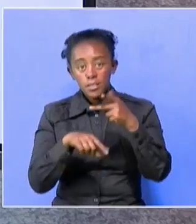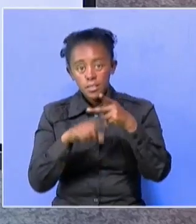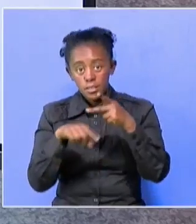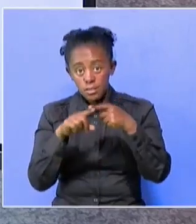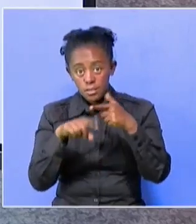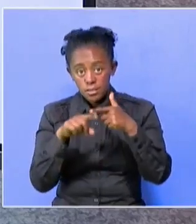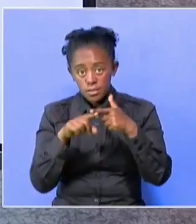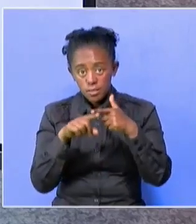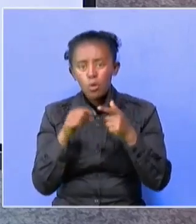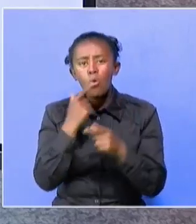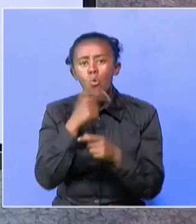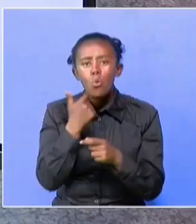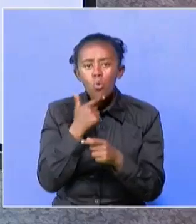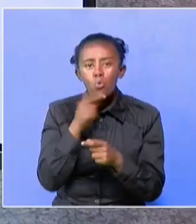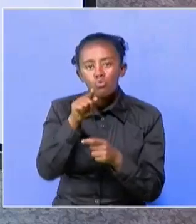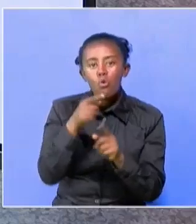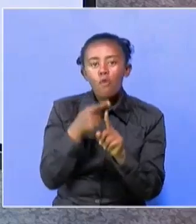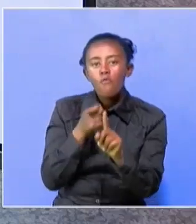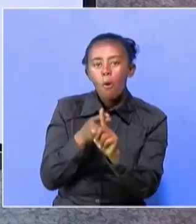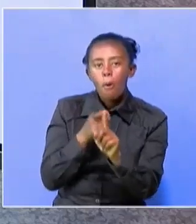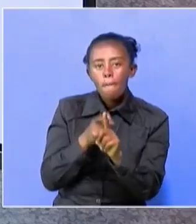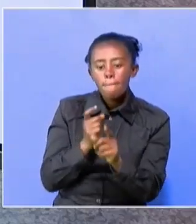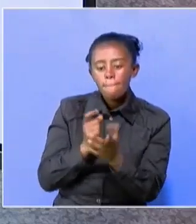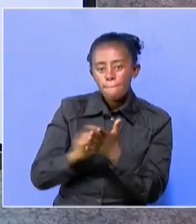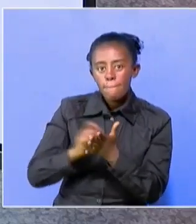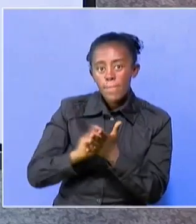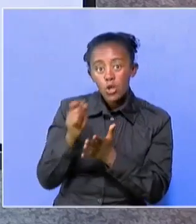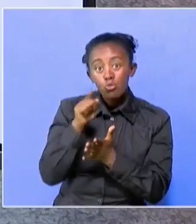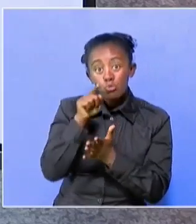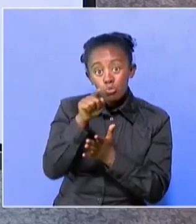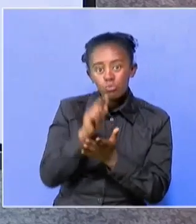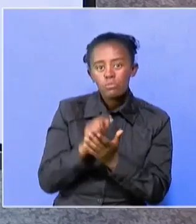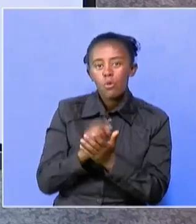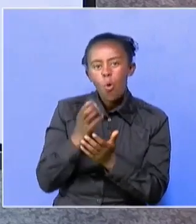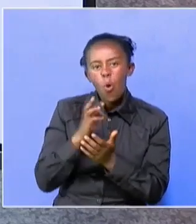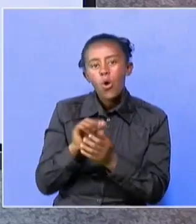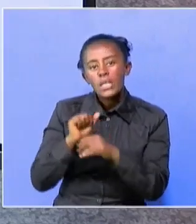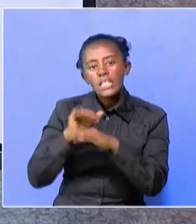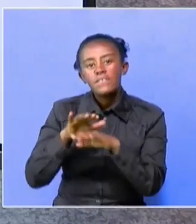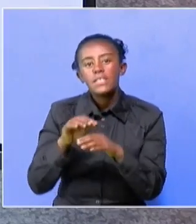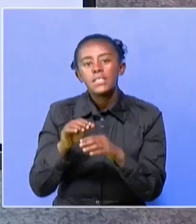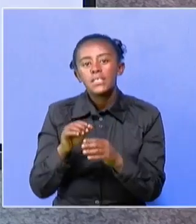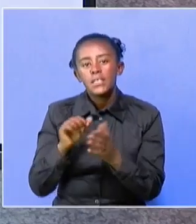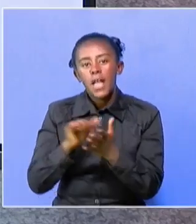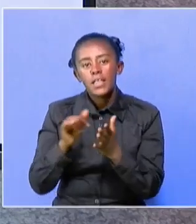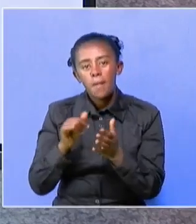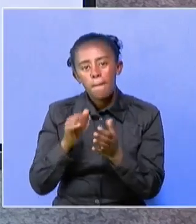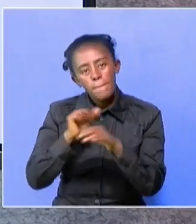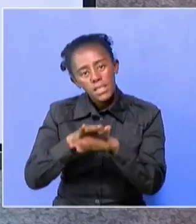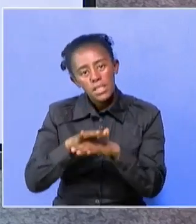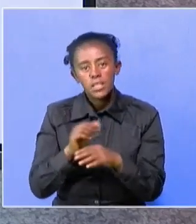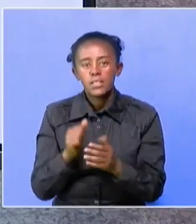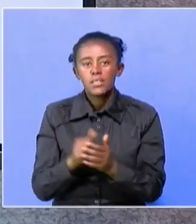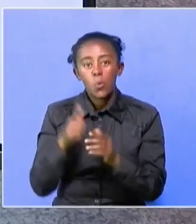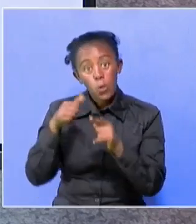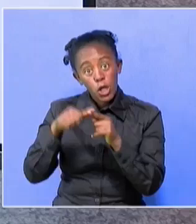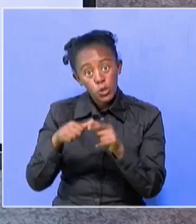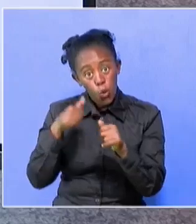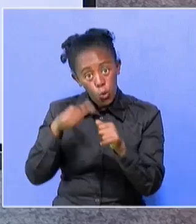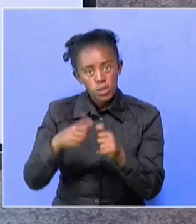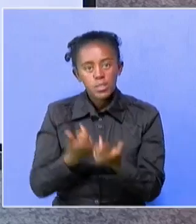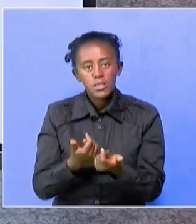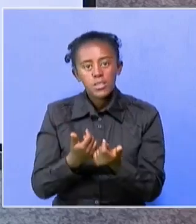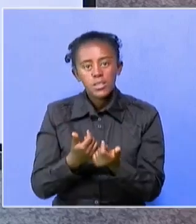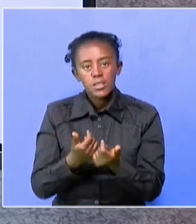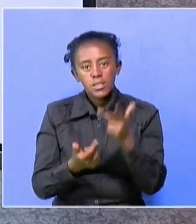who are you, the one who's sending that letter or leaving that message, that notice or memo. And the other one